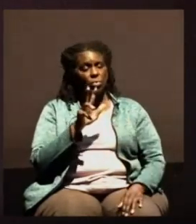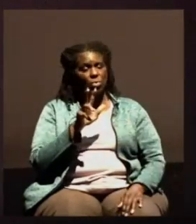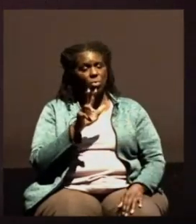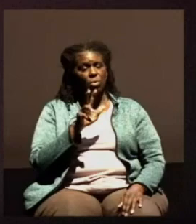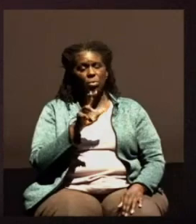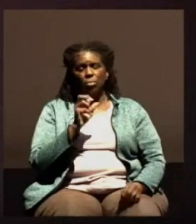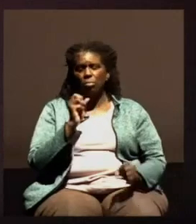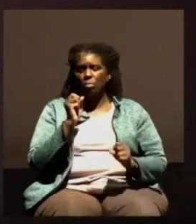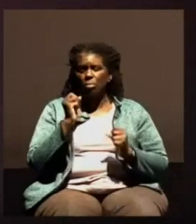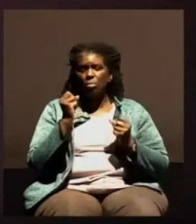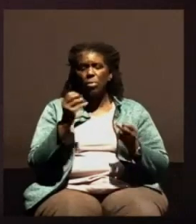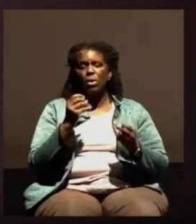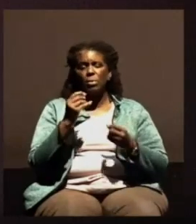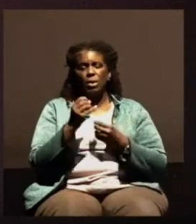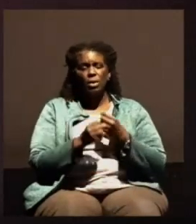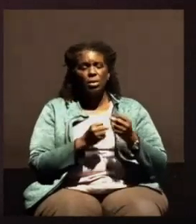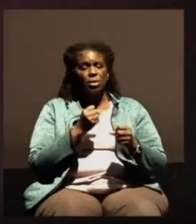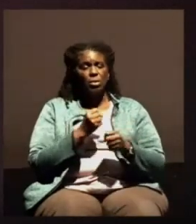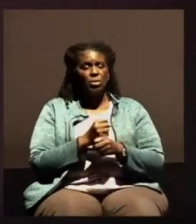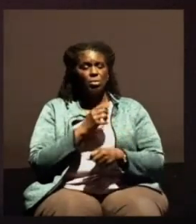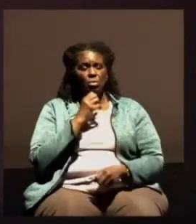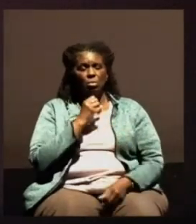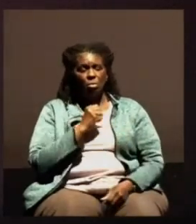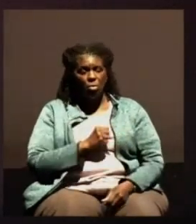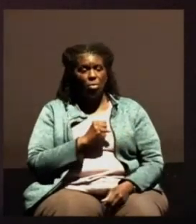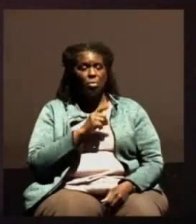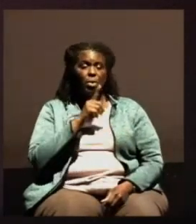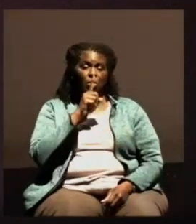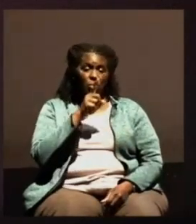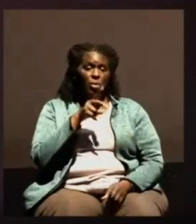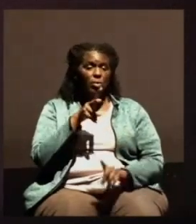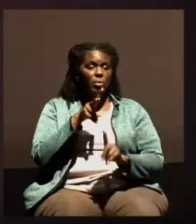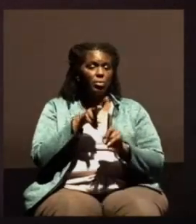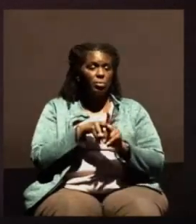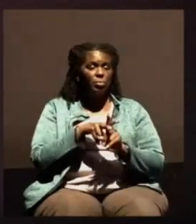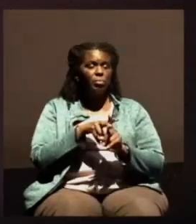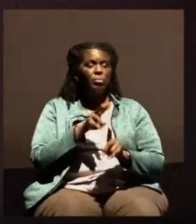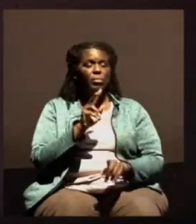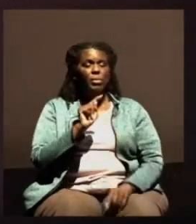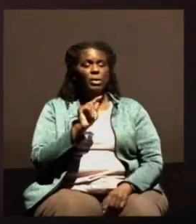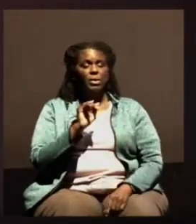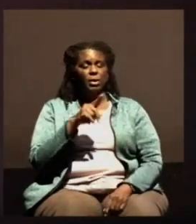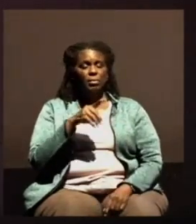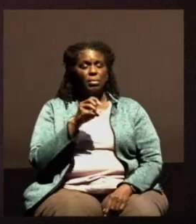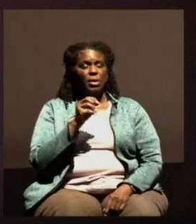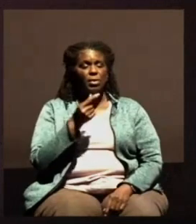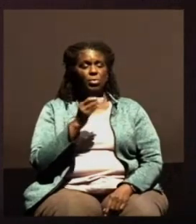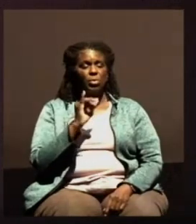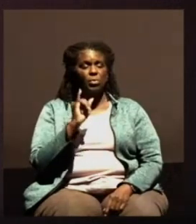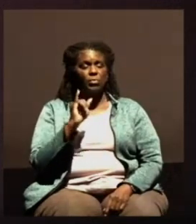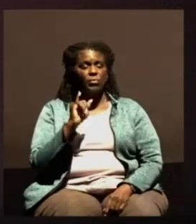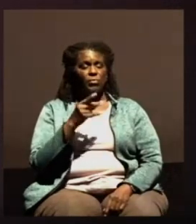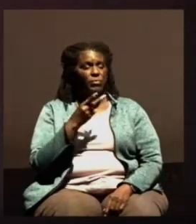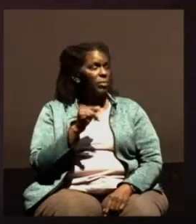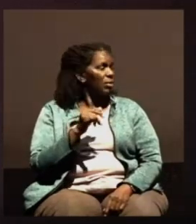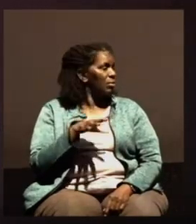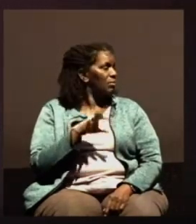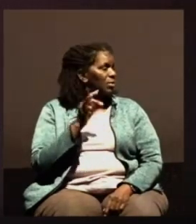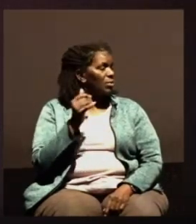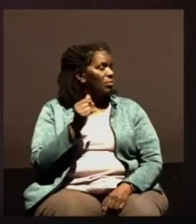300, 400 years old. But the real applications in cryptography came just a few decades ago.